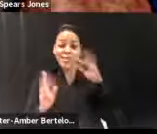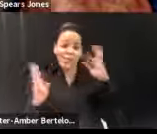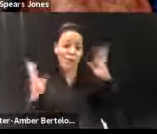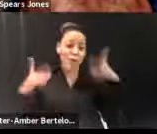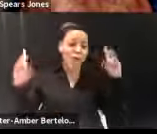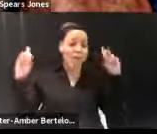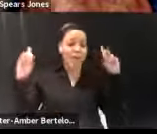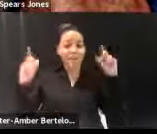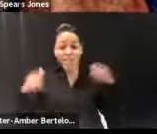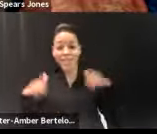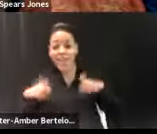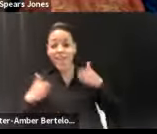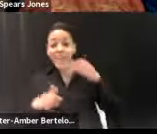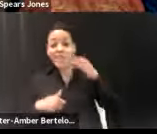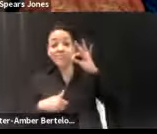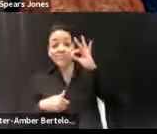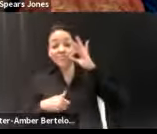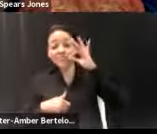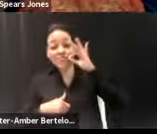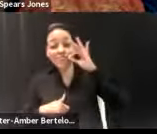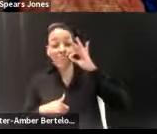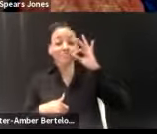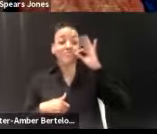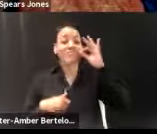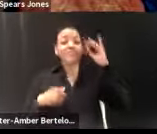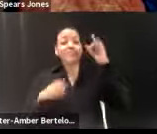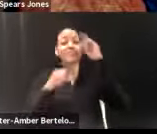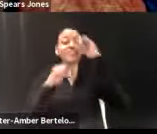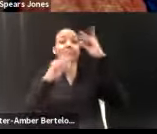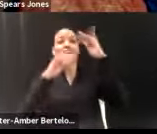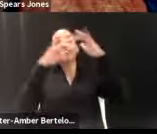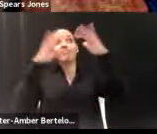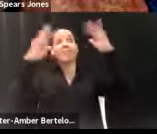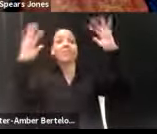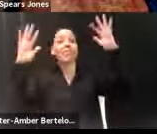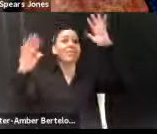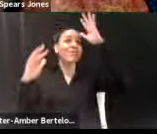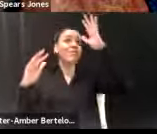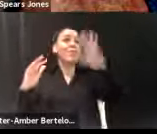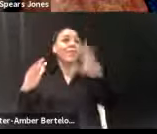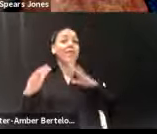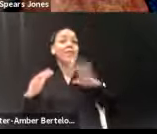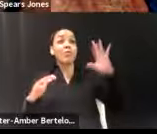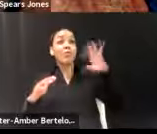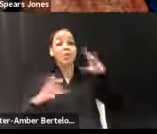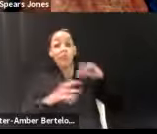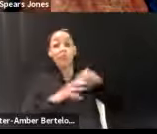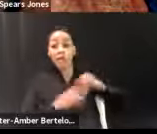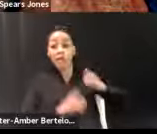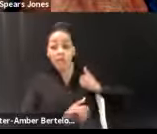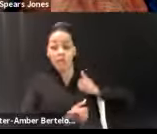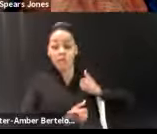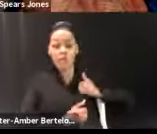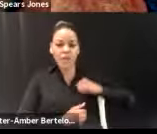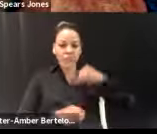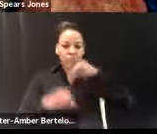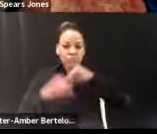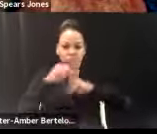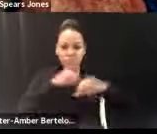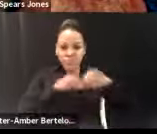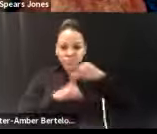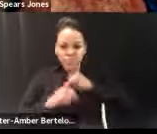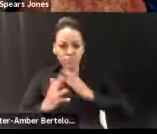weed his stash, the dazzled dreams of men who had survived torture, military repression, a